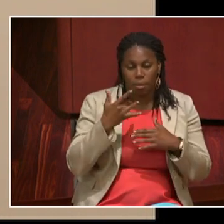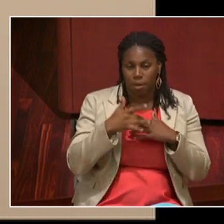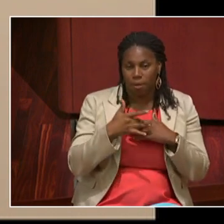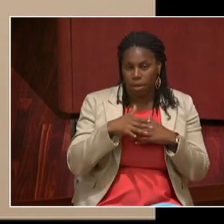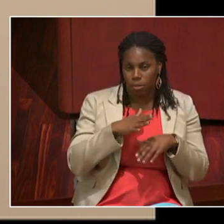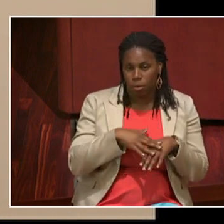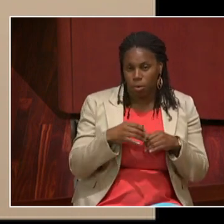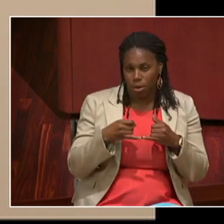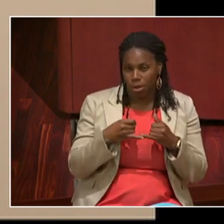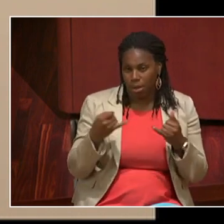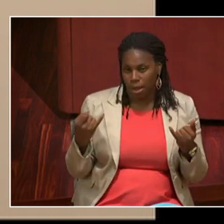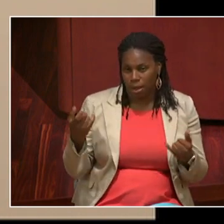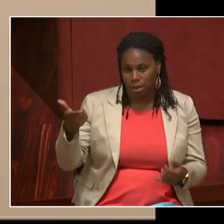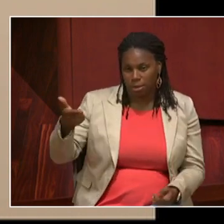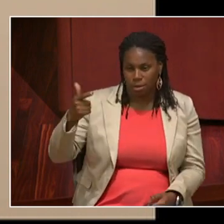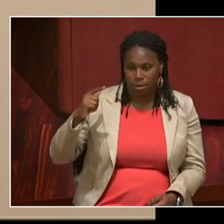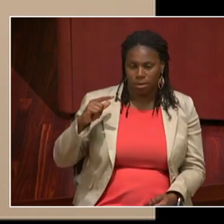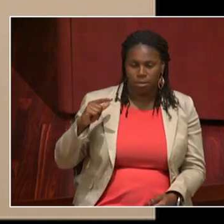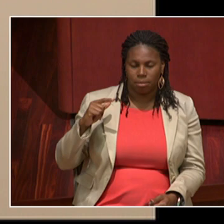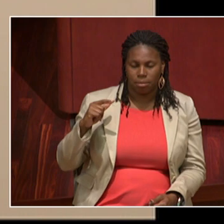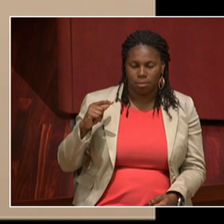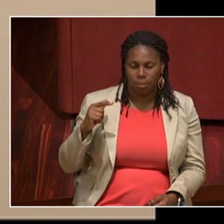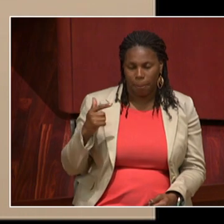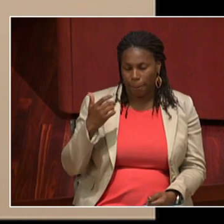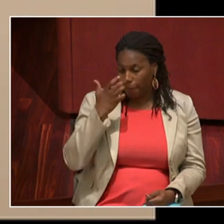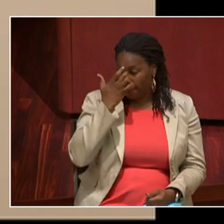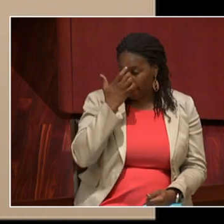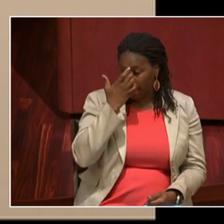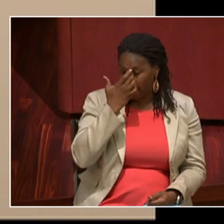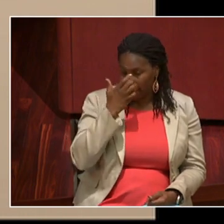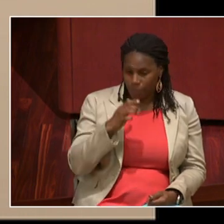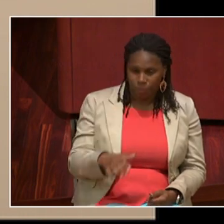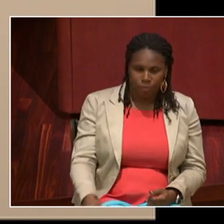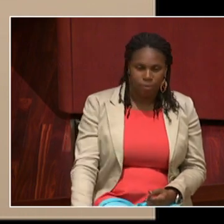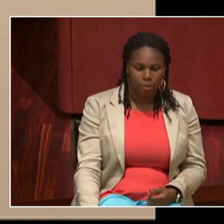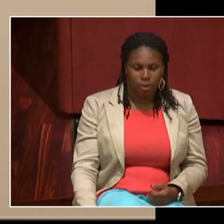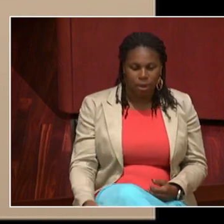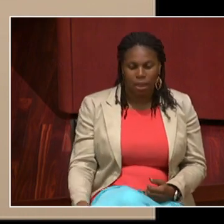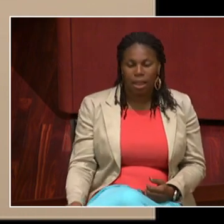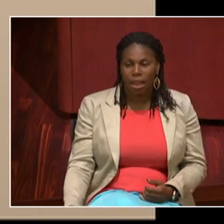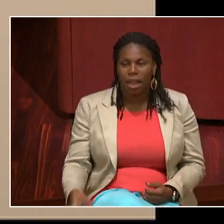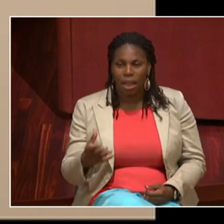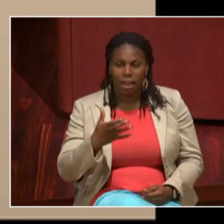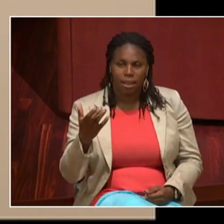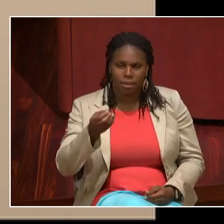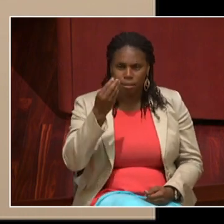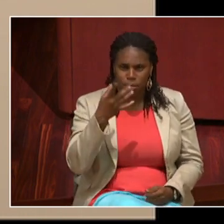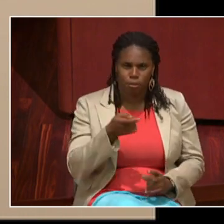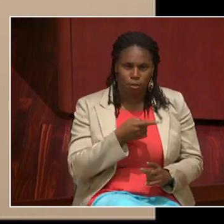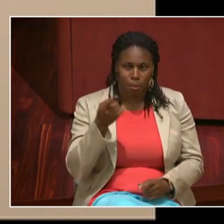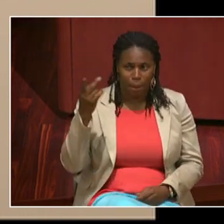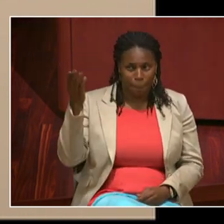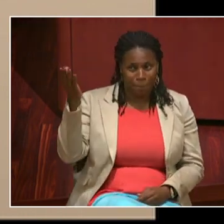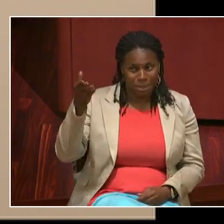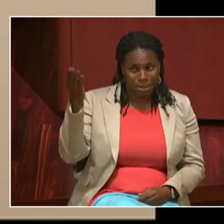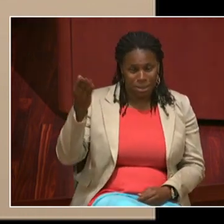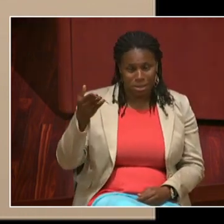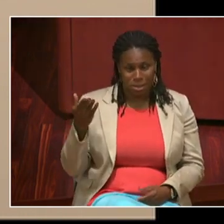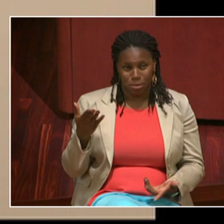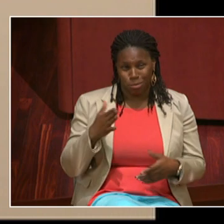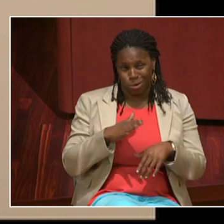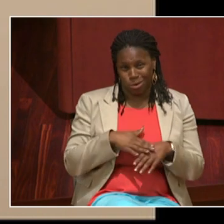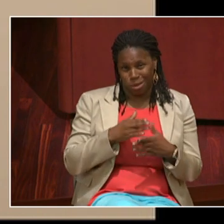online? It could be. Honestly, I've taken a lot of the information from my presentation and put it in the handout that's on the